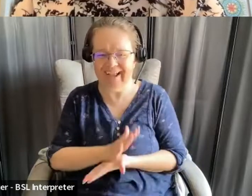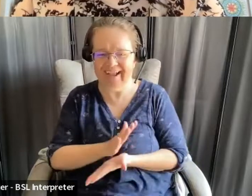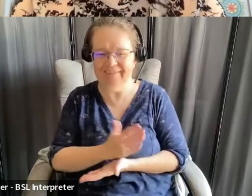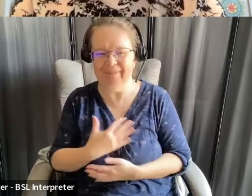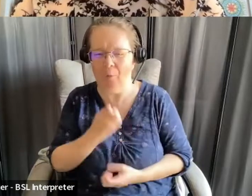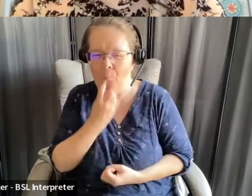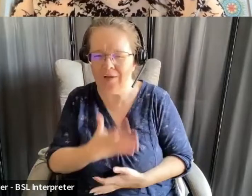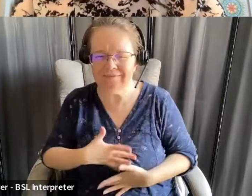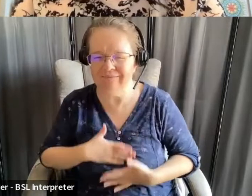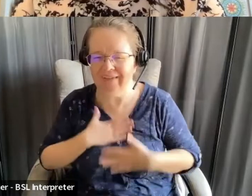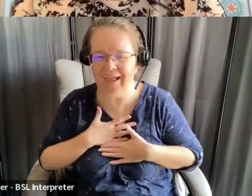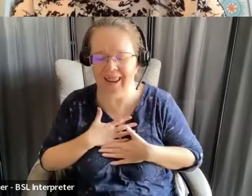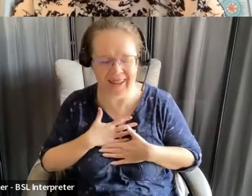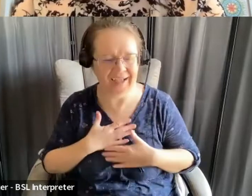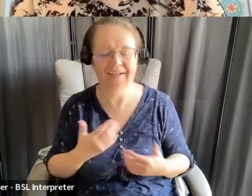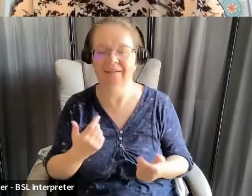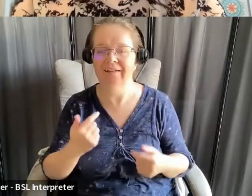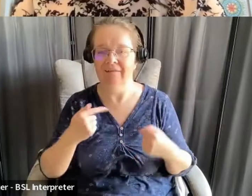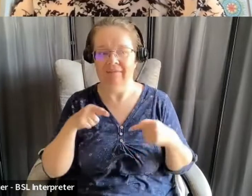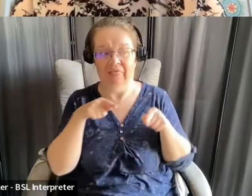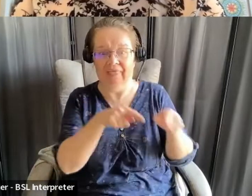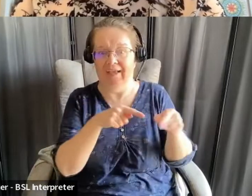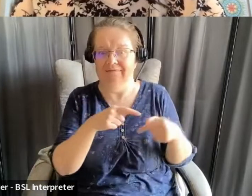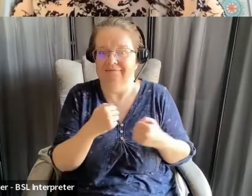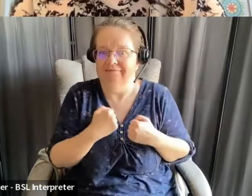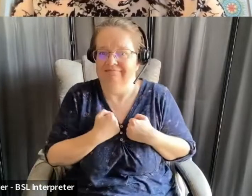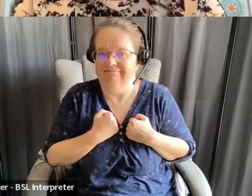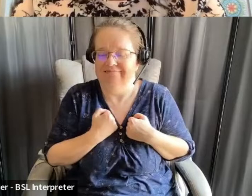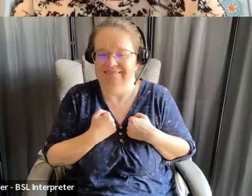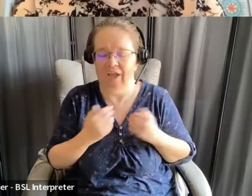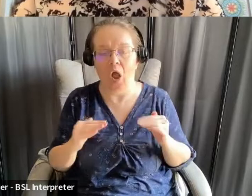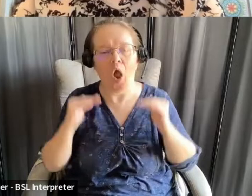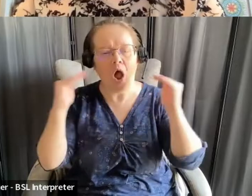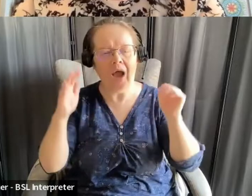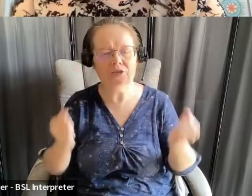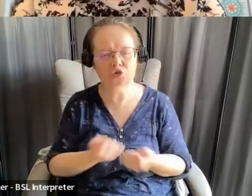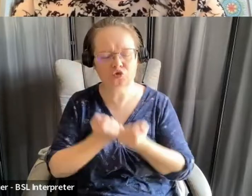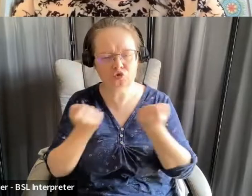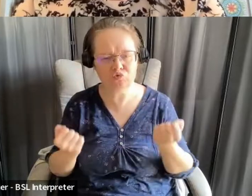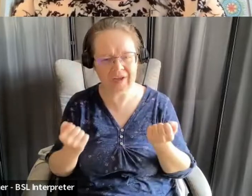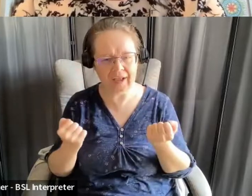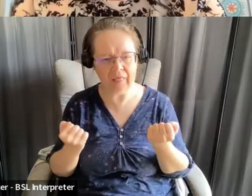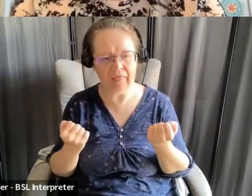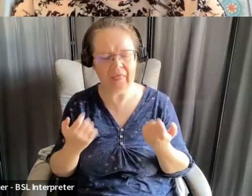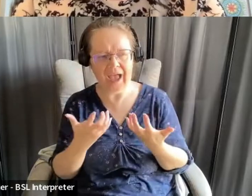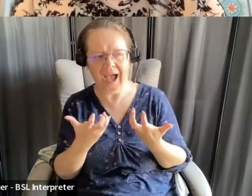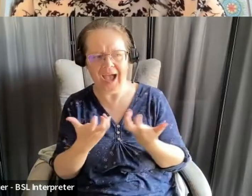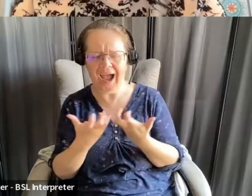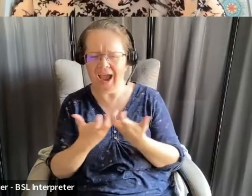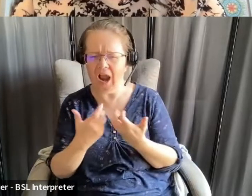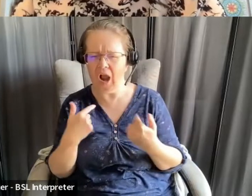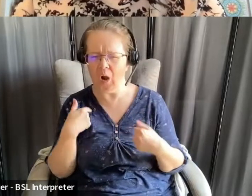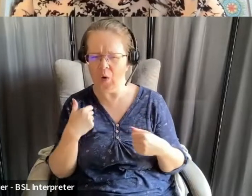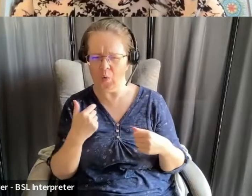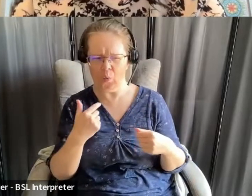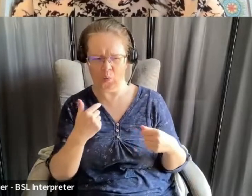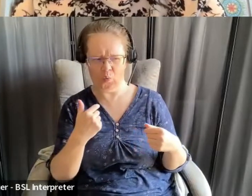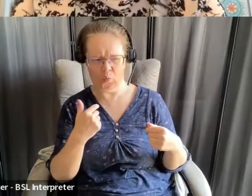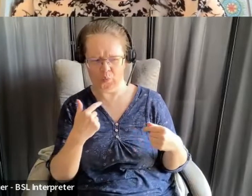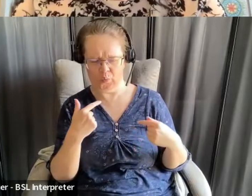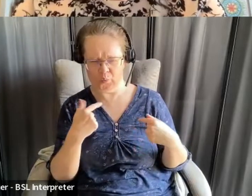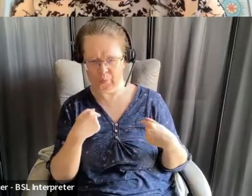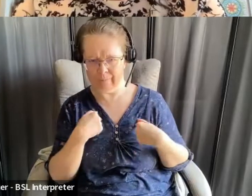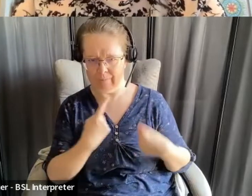I could offer that, which is one of my probably highest strengths, I thought, how am I going to make myself a